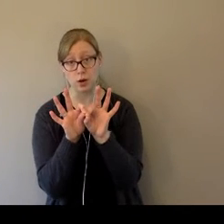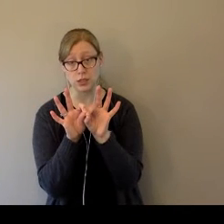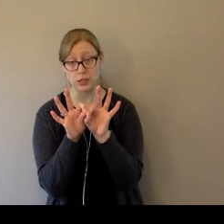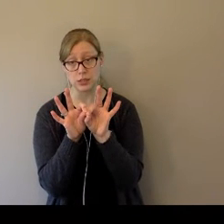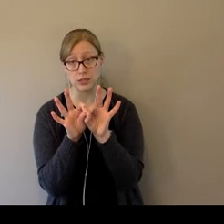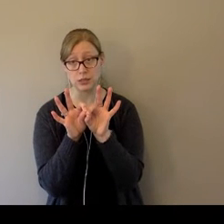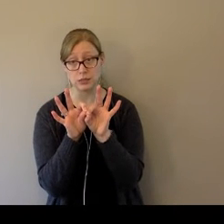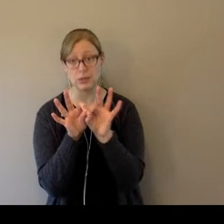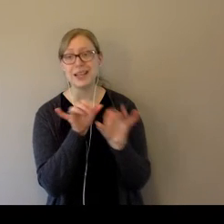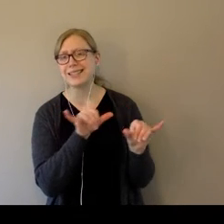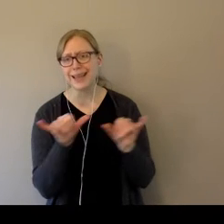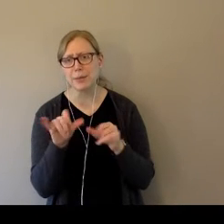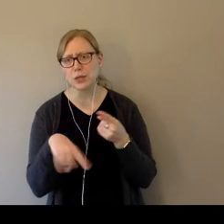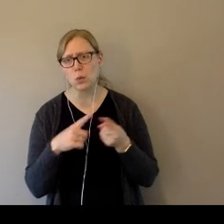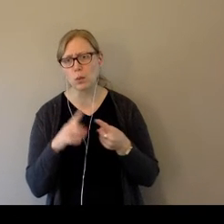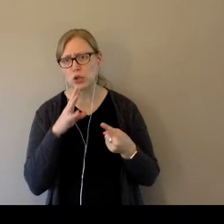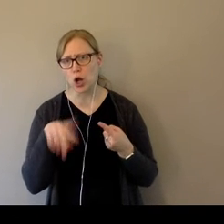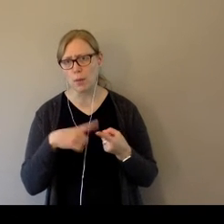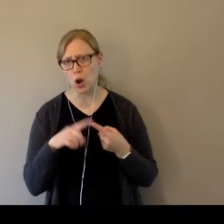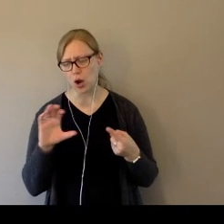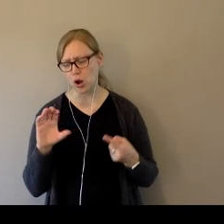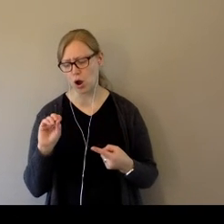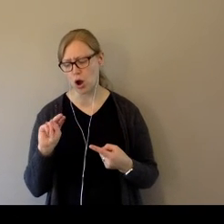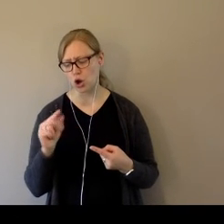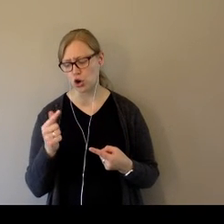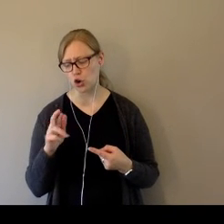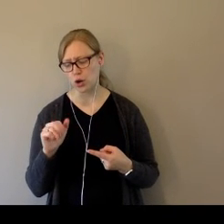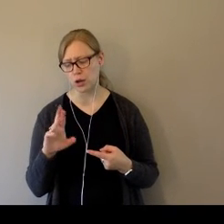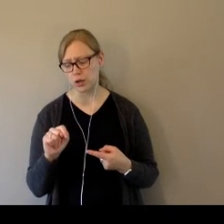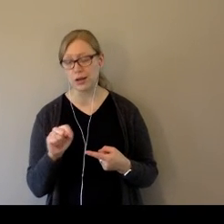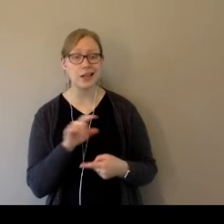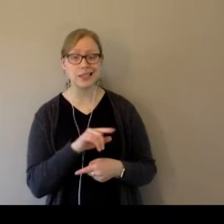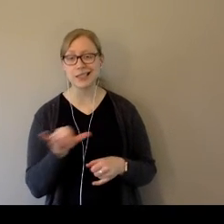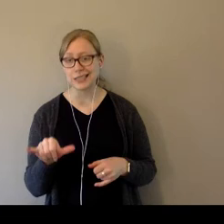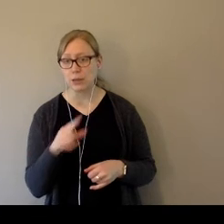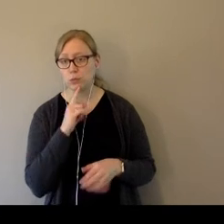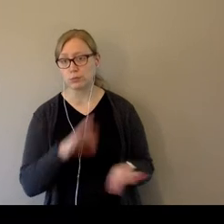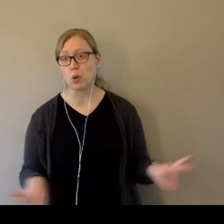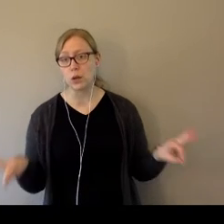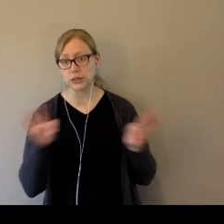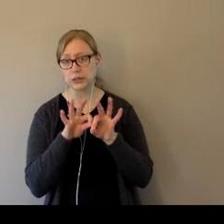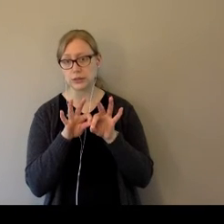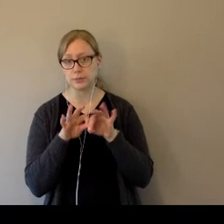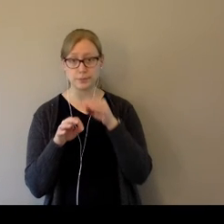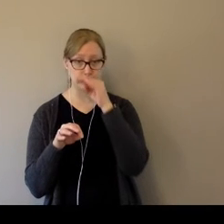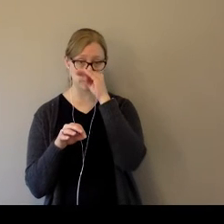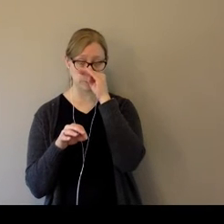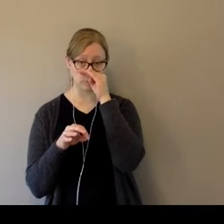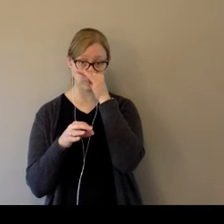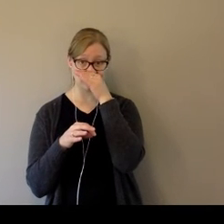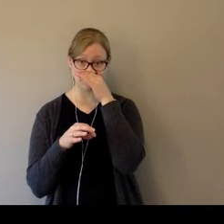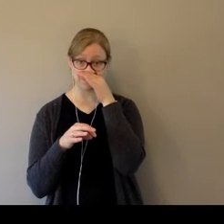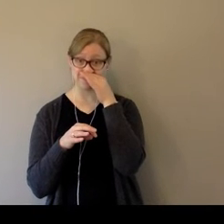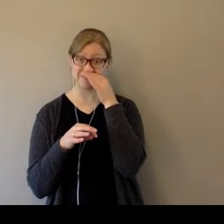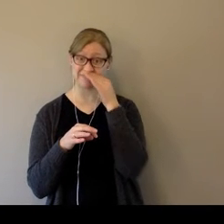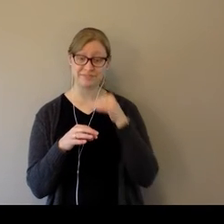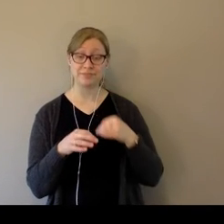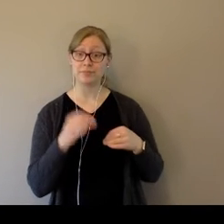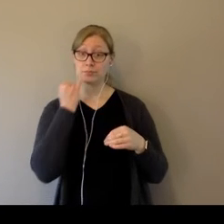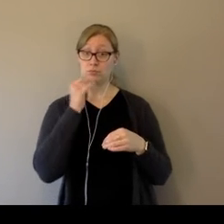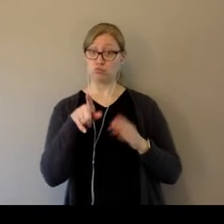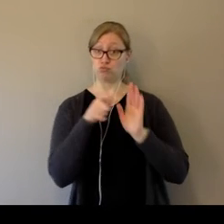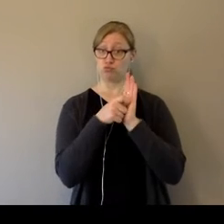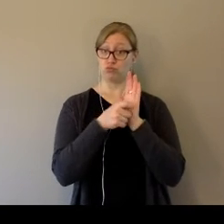you talk about congruence. Because when you're done matching up, you're writing your statement. For example, if I